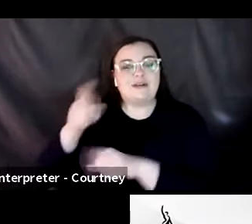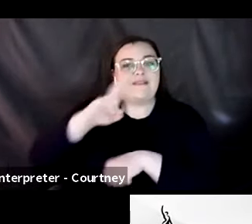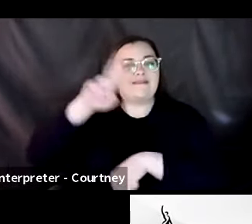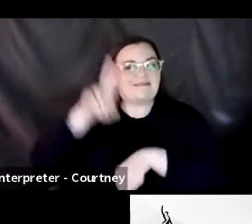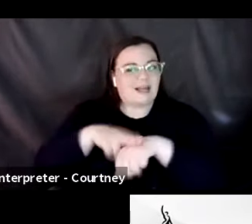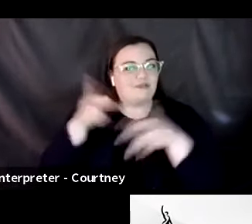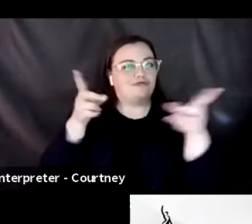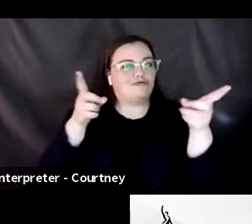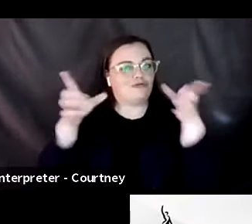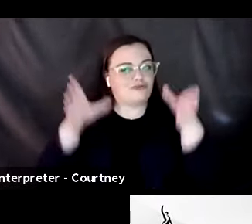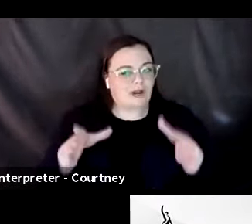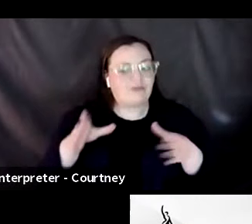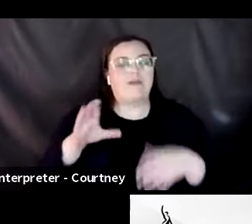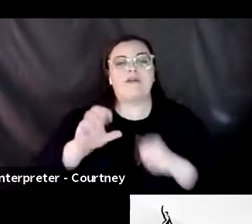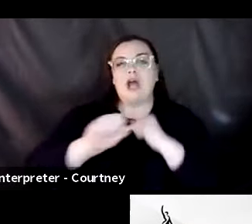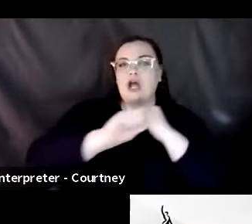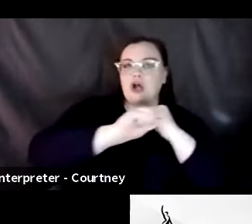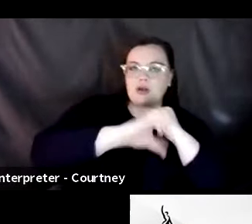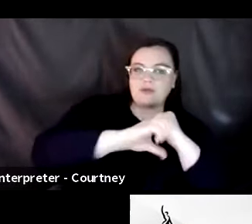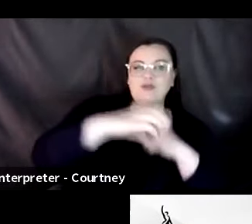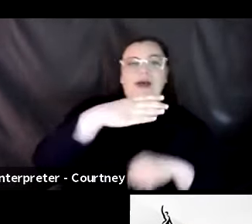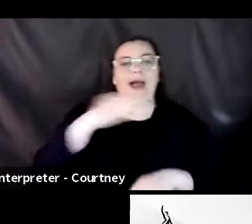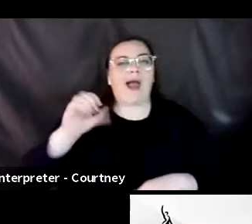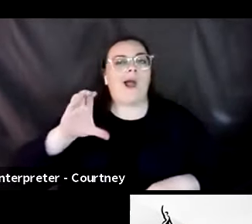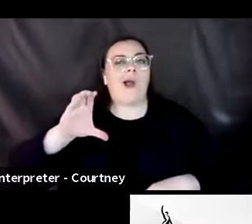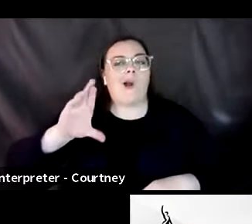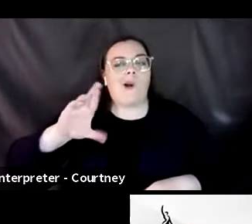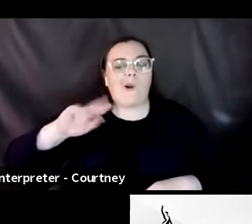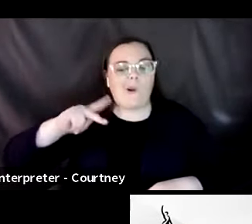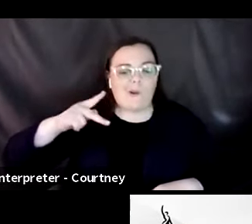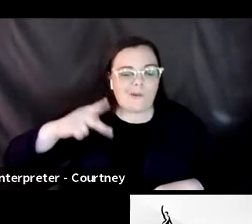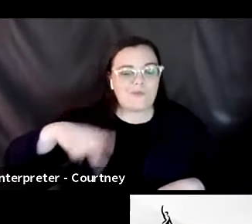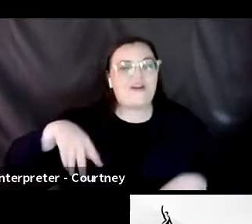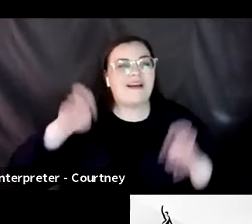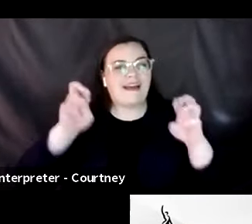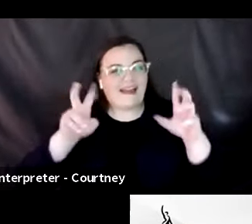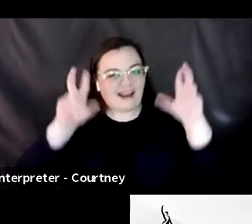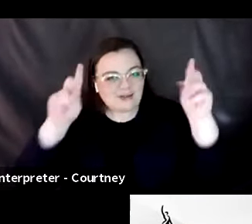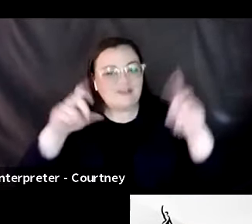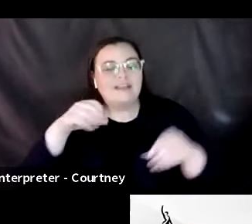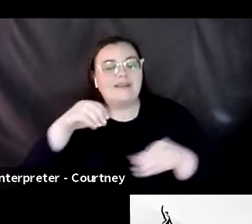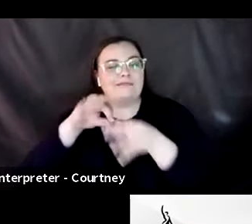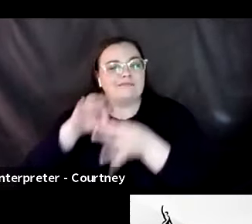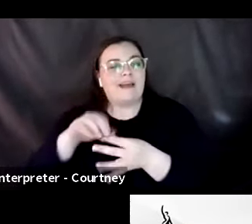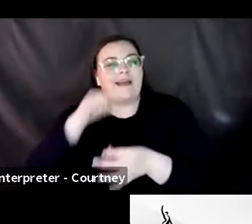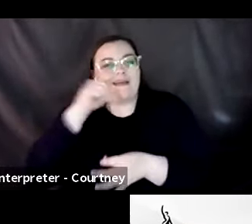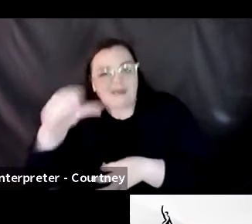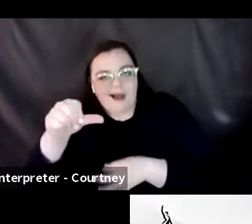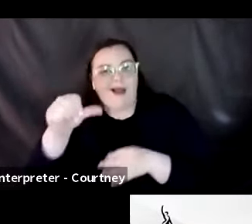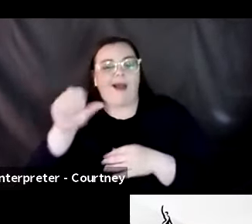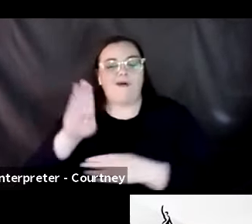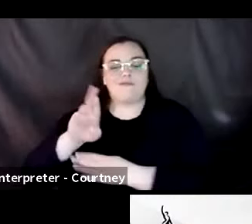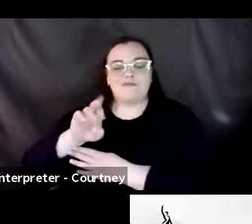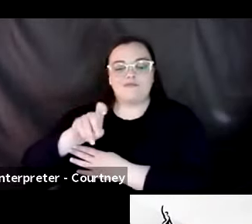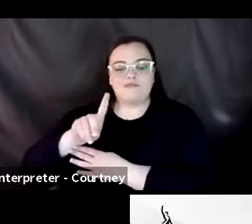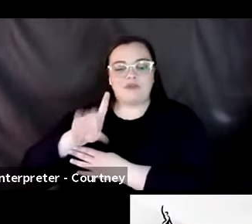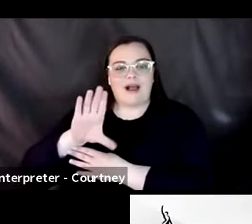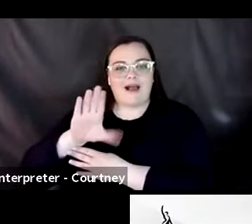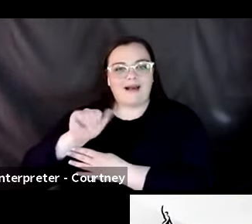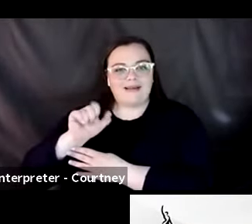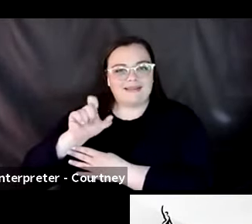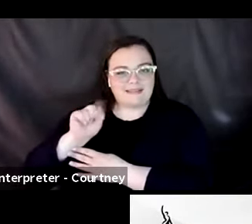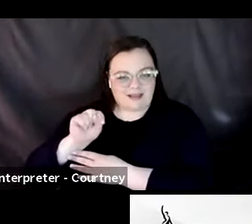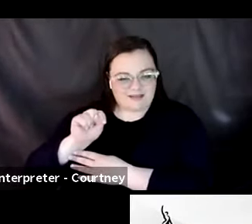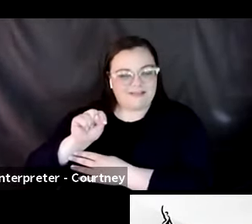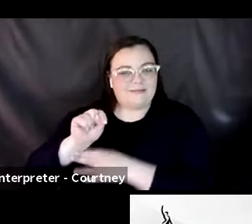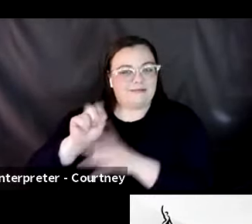Commercials and Corporate Educational and Non-Broadcast Contracts Department. She administers and interprets the union's